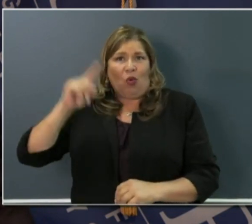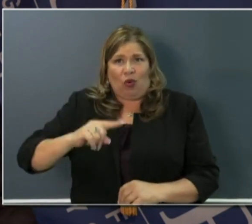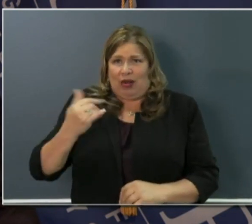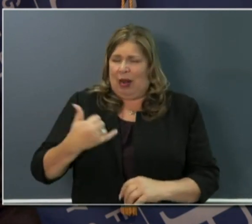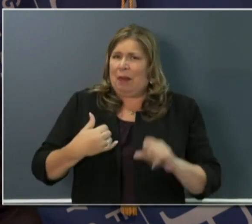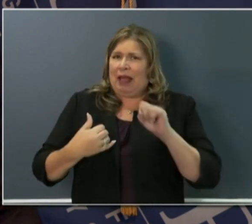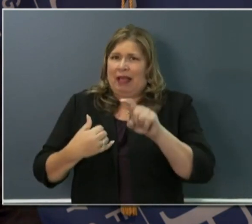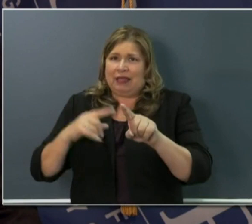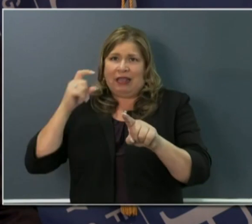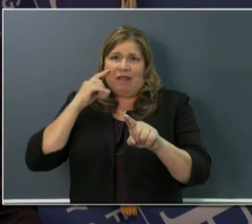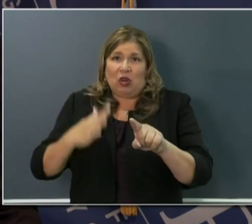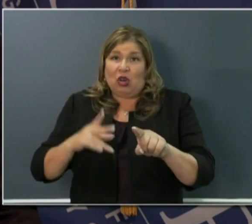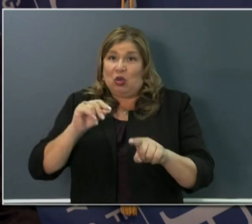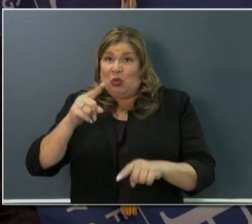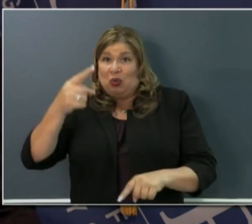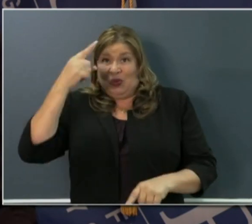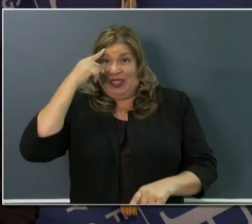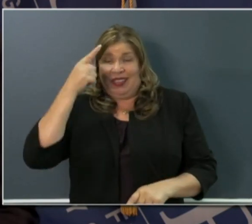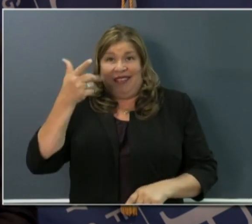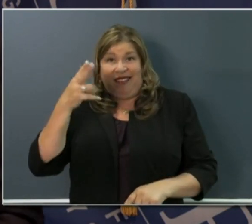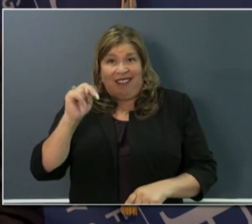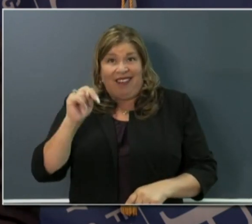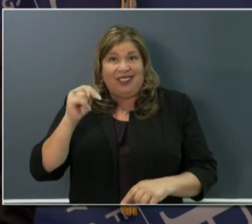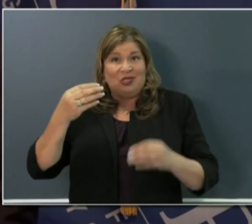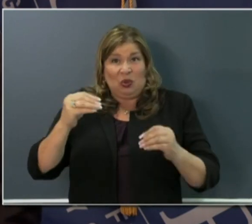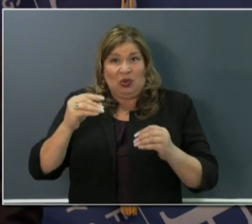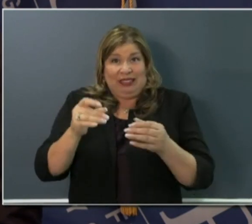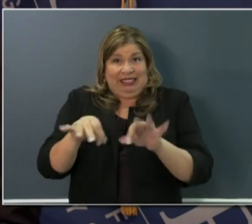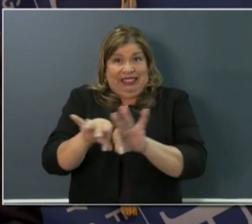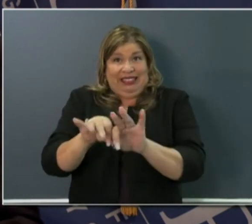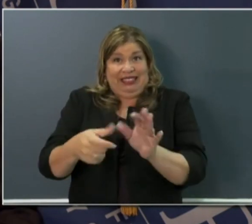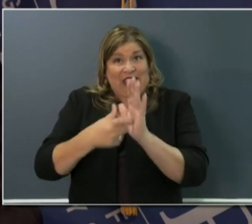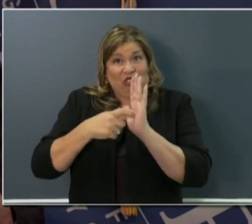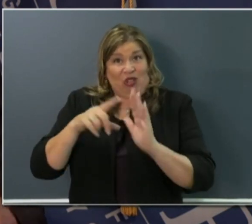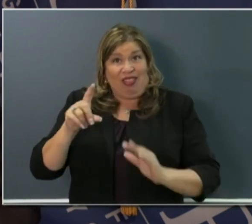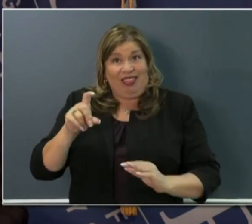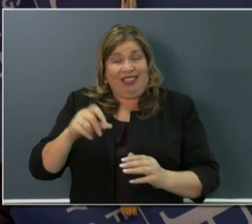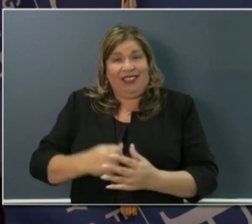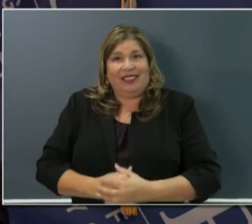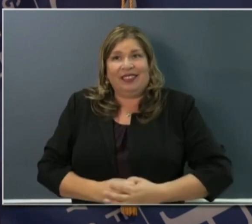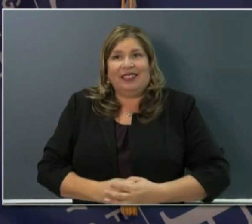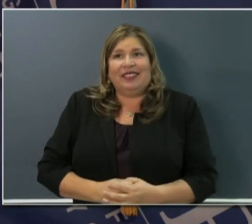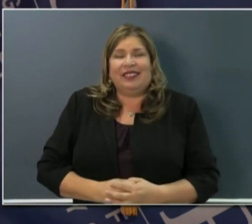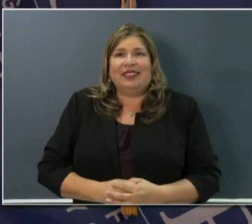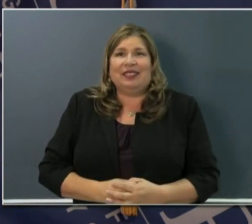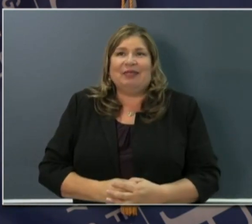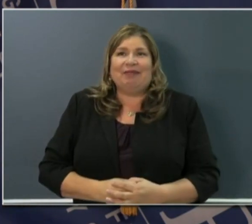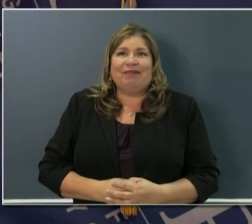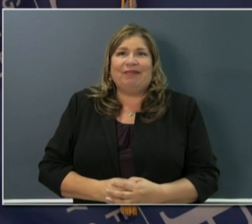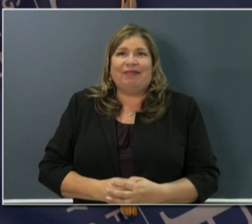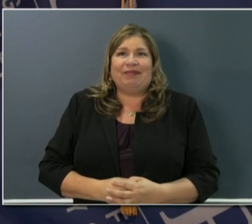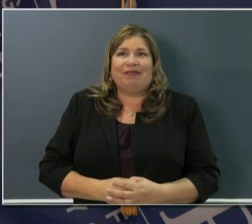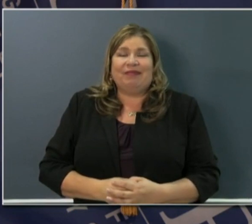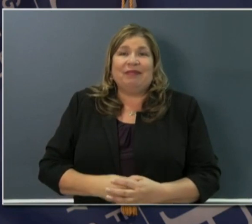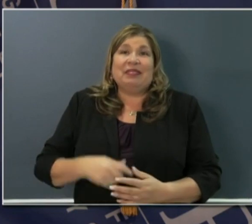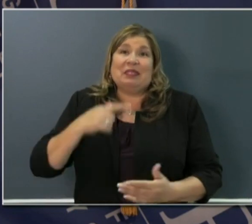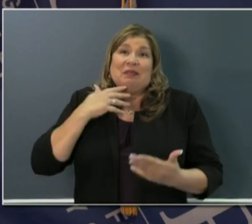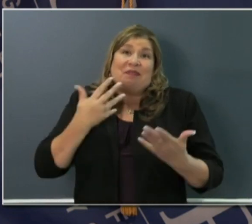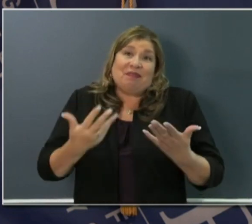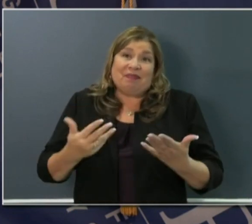open during this time? Well, I may be the last person to ask this question who passed a statewide initiative to become the first state